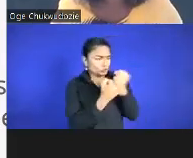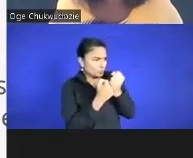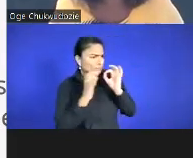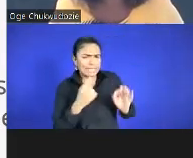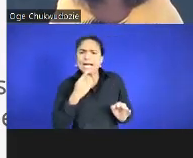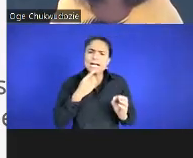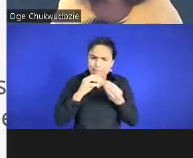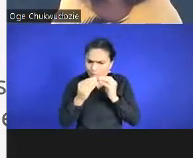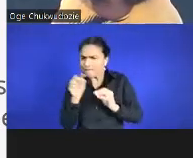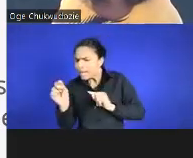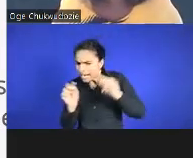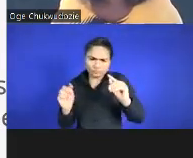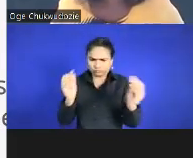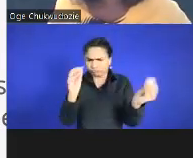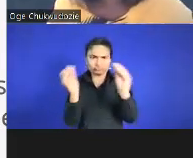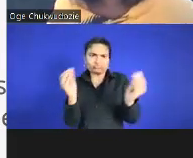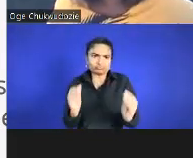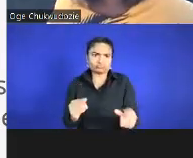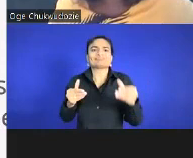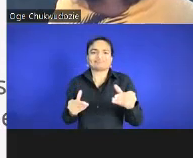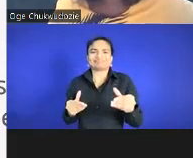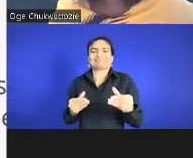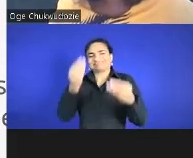health issues and